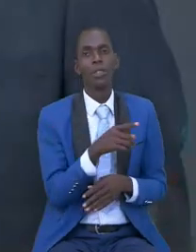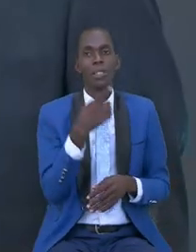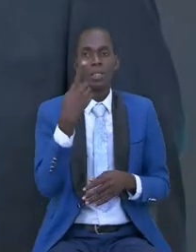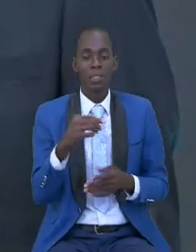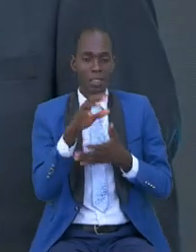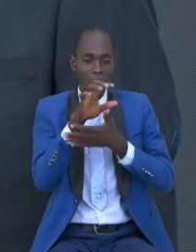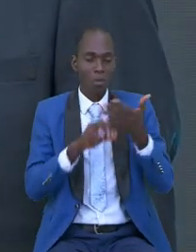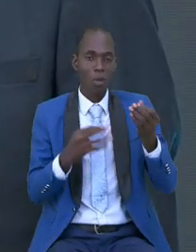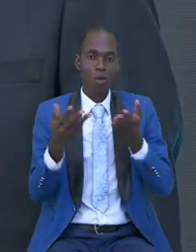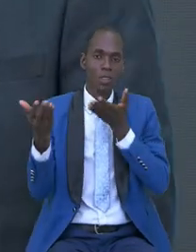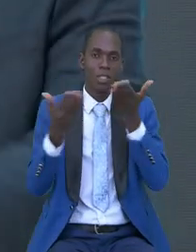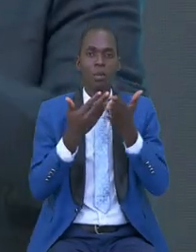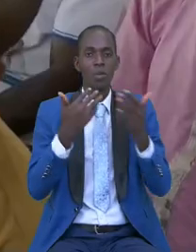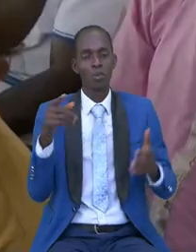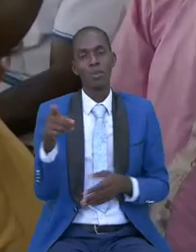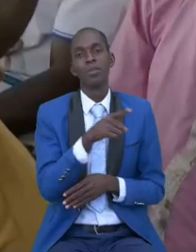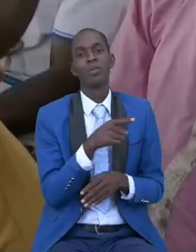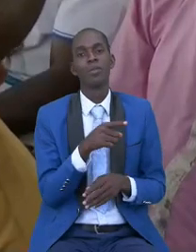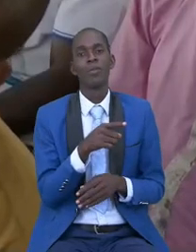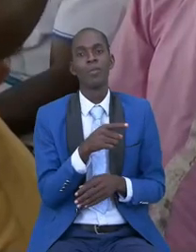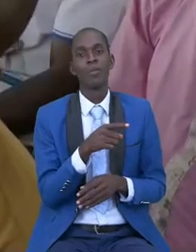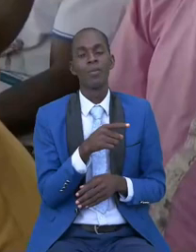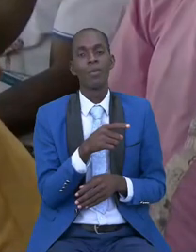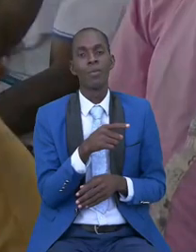service ahead of you. They